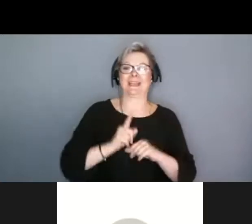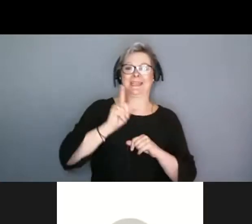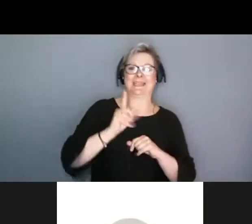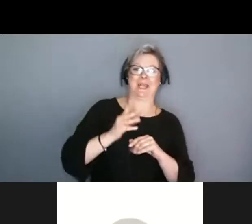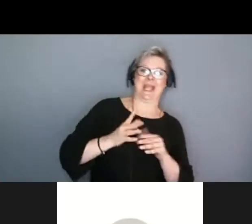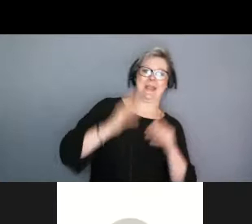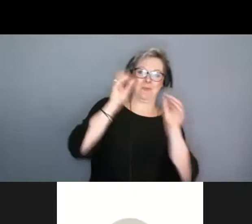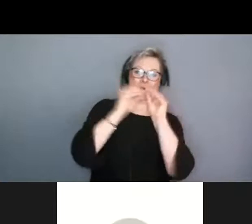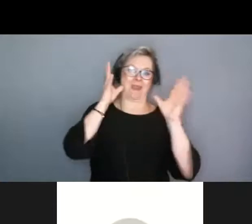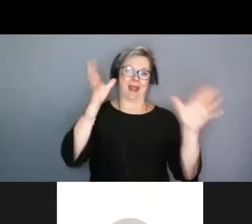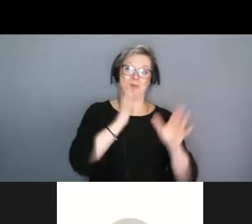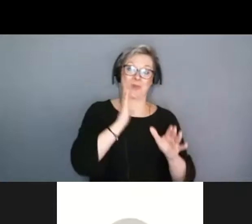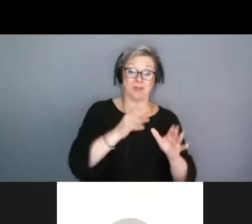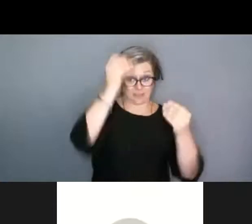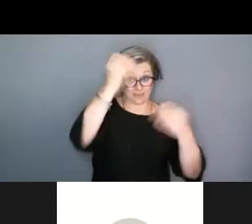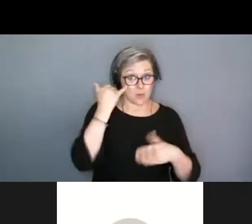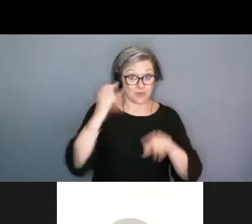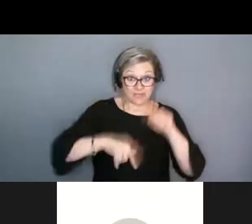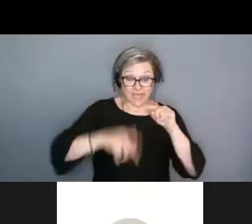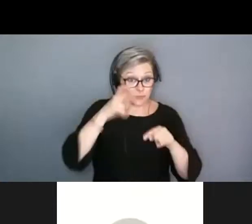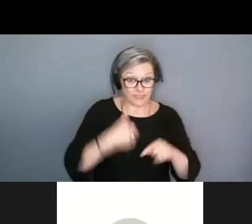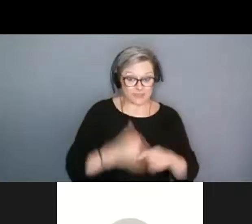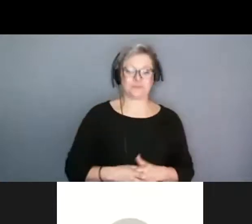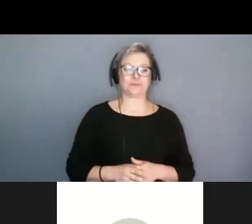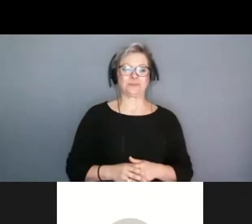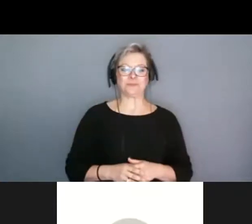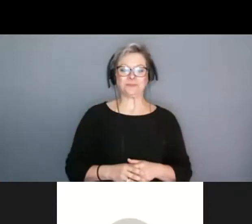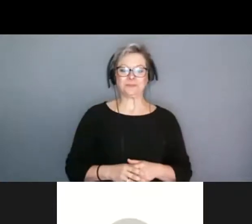me know if you can't hear me. So